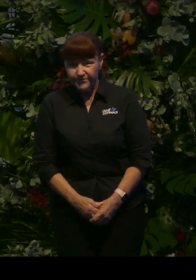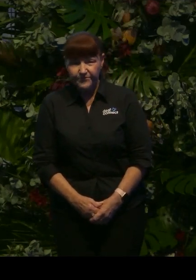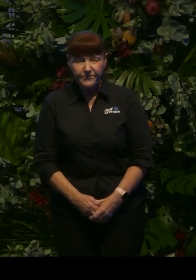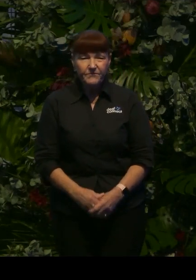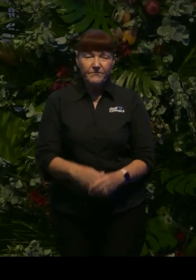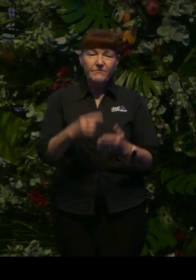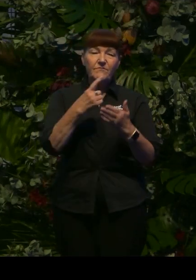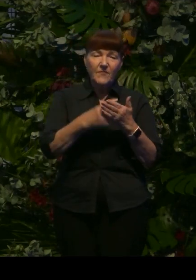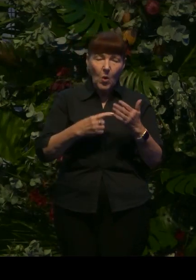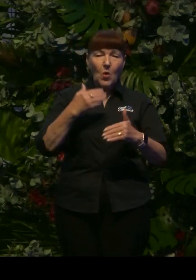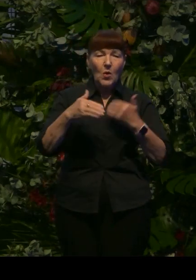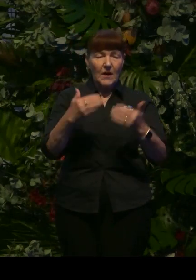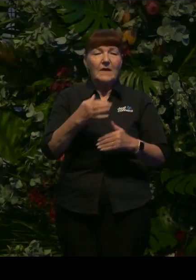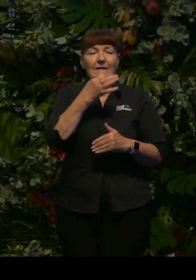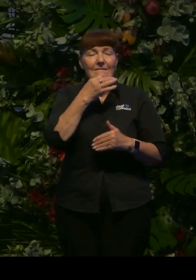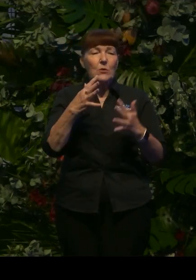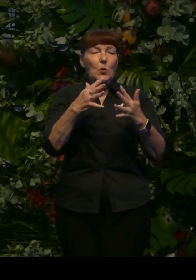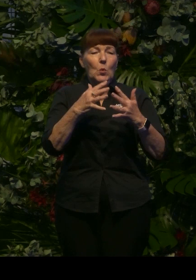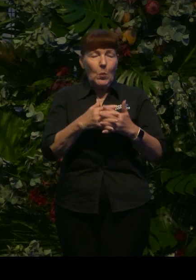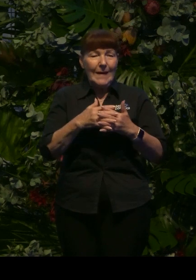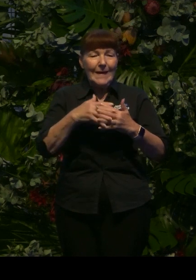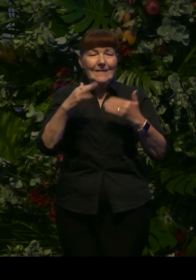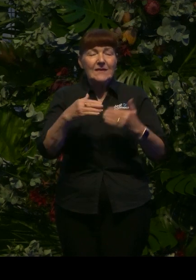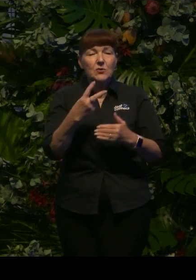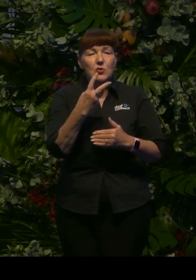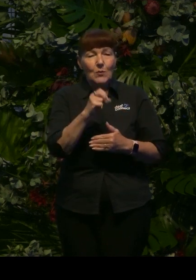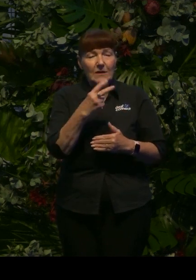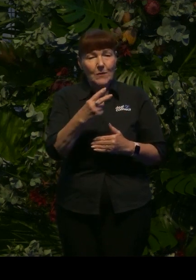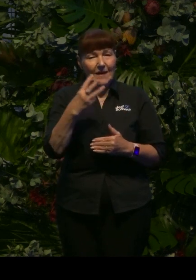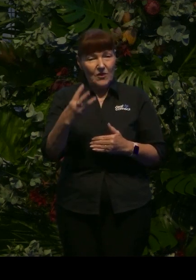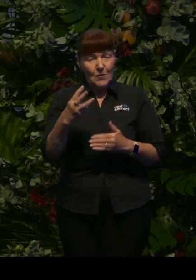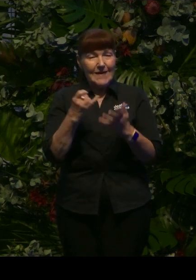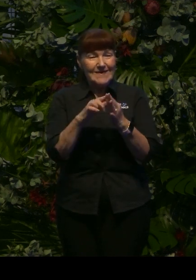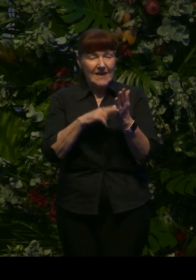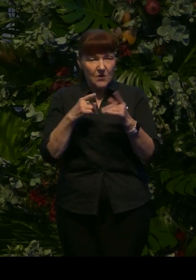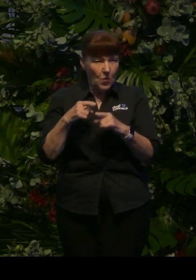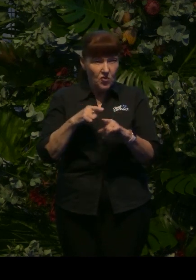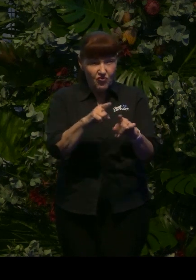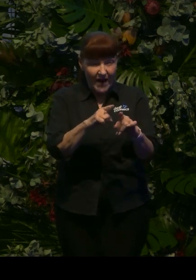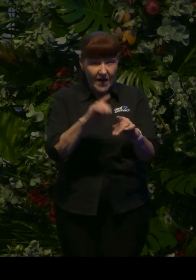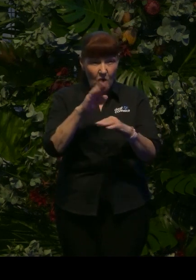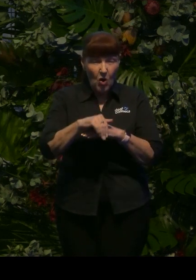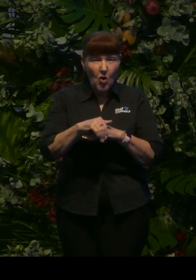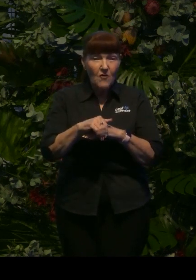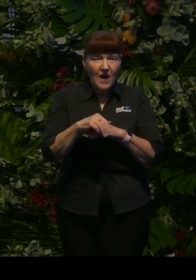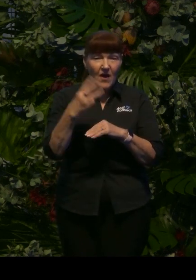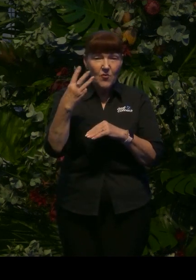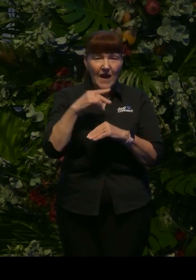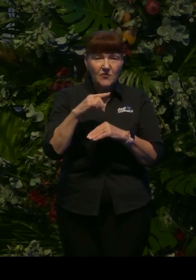in the 2023 season, we are already tracking over 327